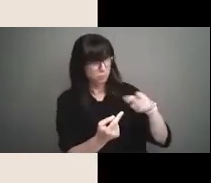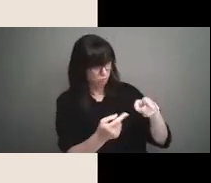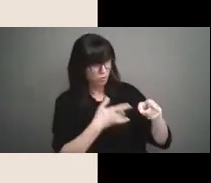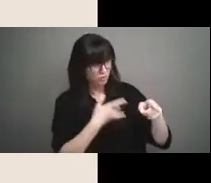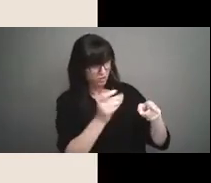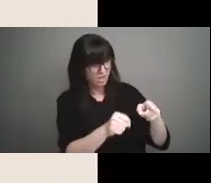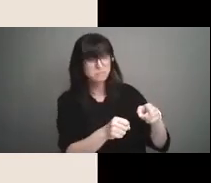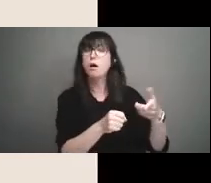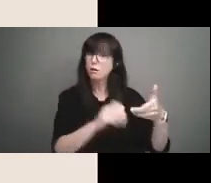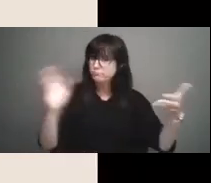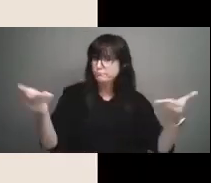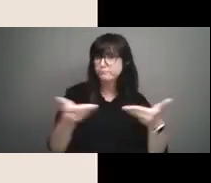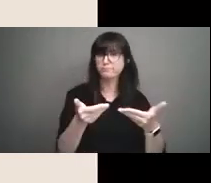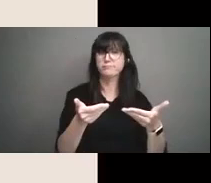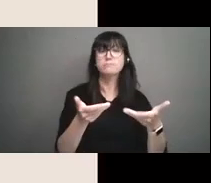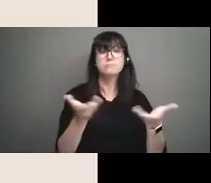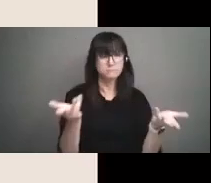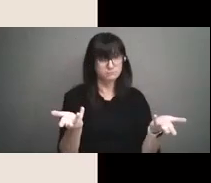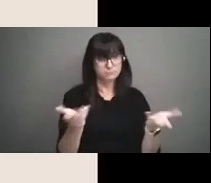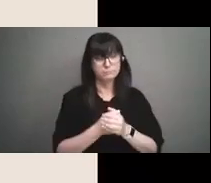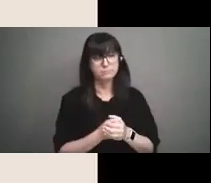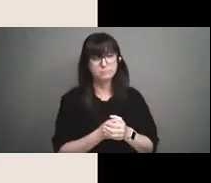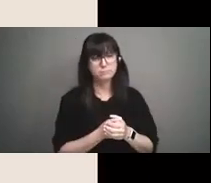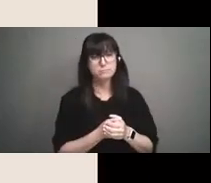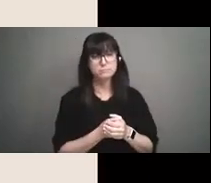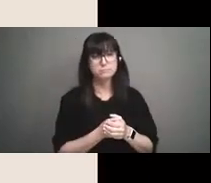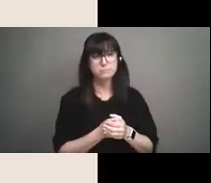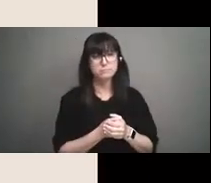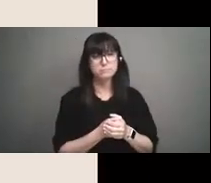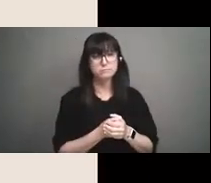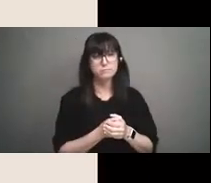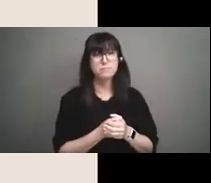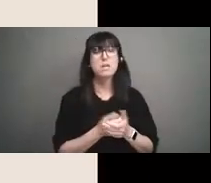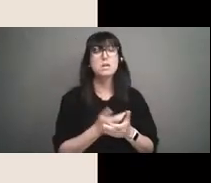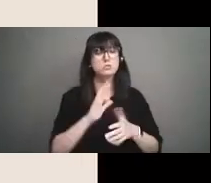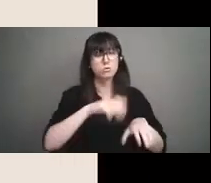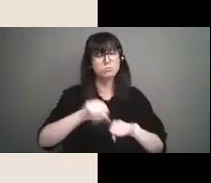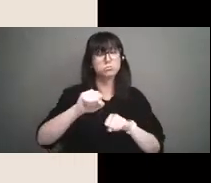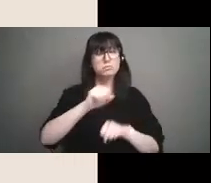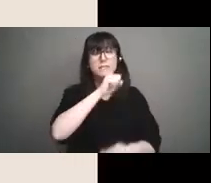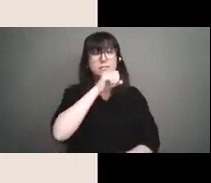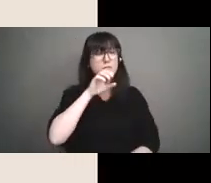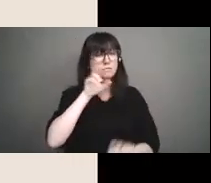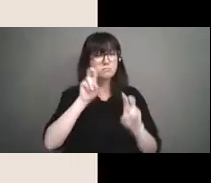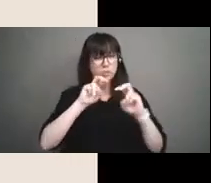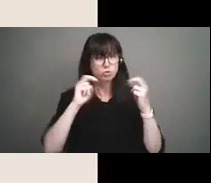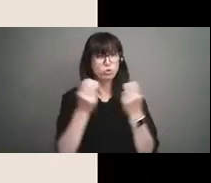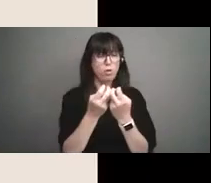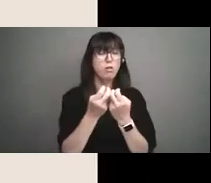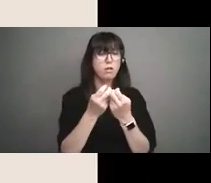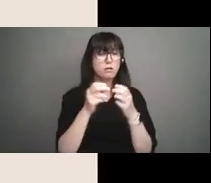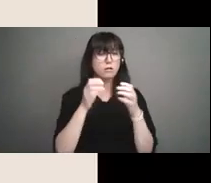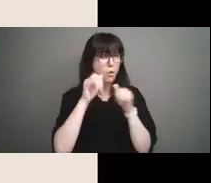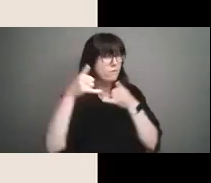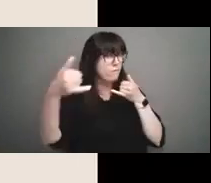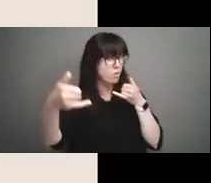think is a really important learning. Volunteers facilitate what we call elder circles of peer support over the phone, and the participants are joining